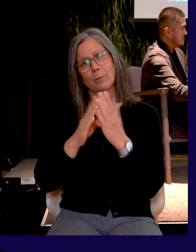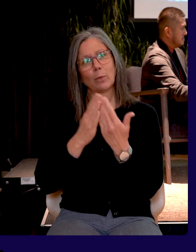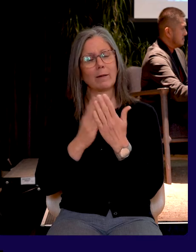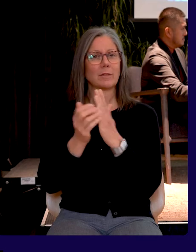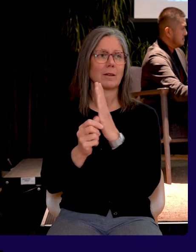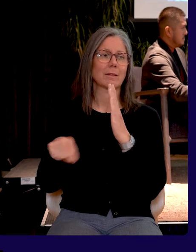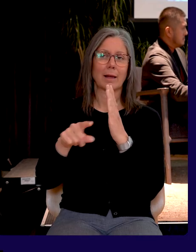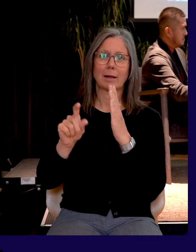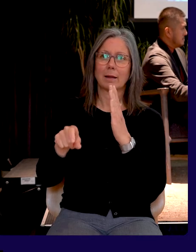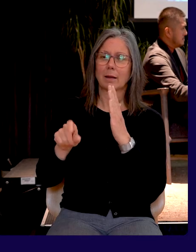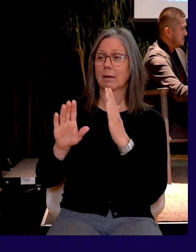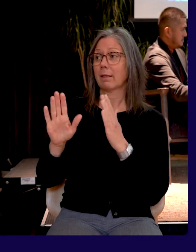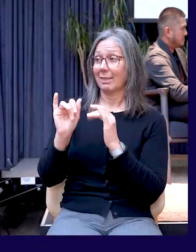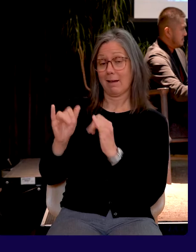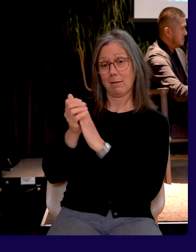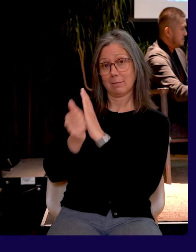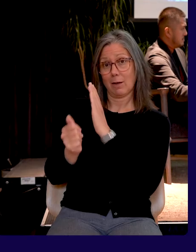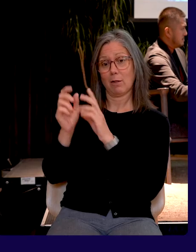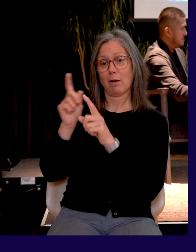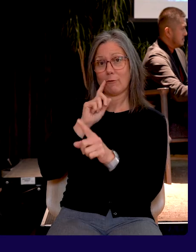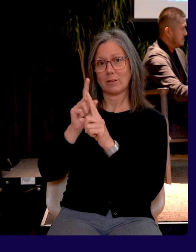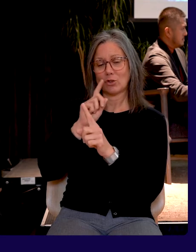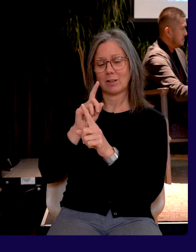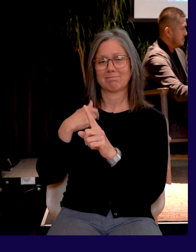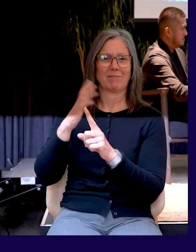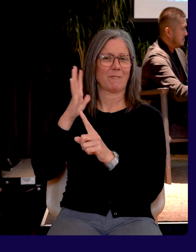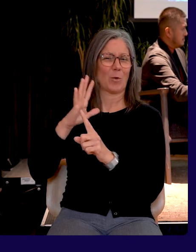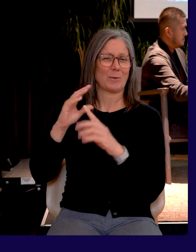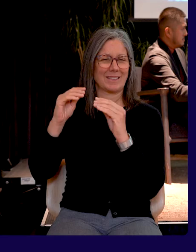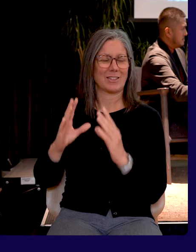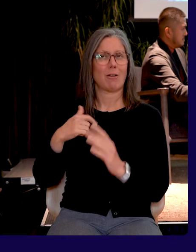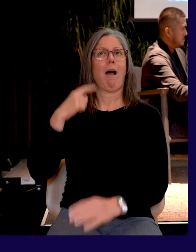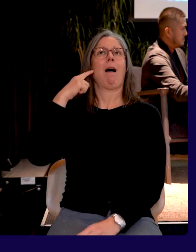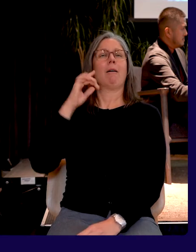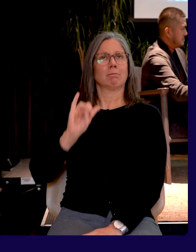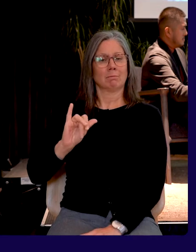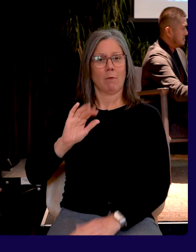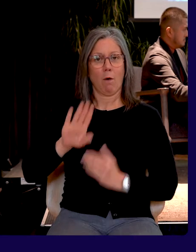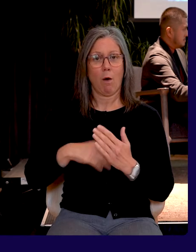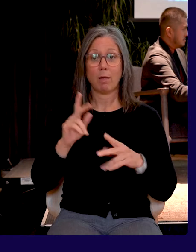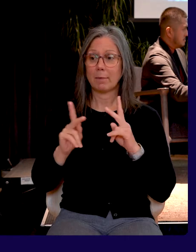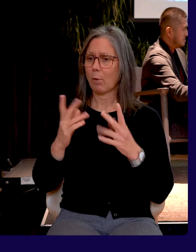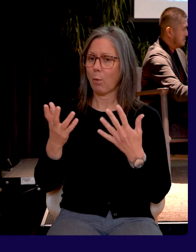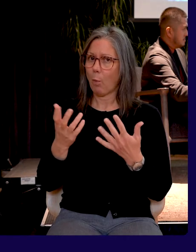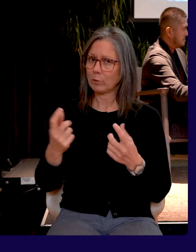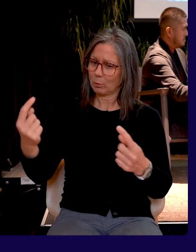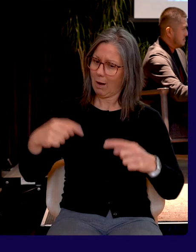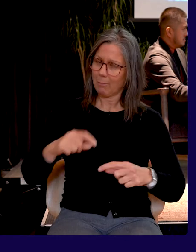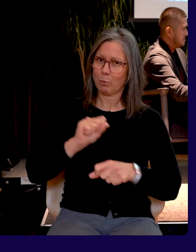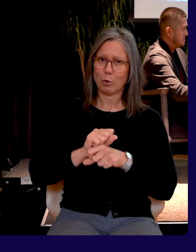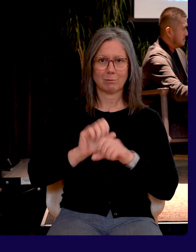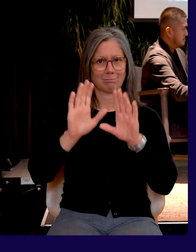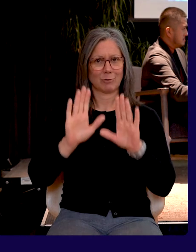The skills conversation that we had earlier spoke to me as a former teacher. All of our people want to come and do great work.